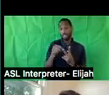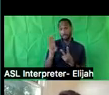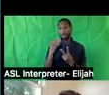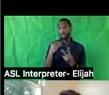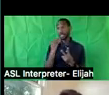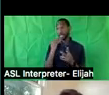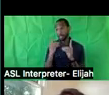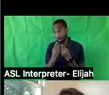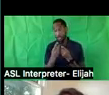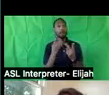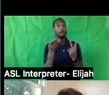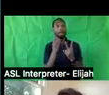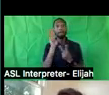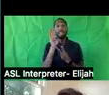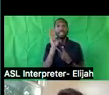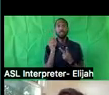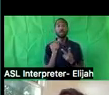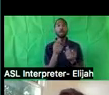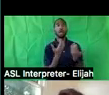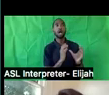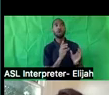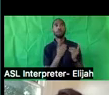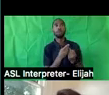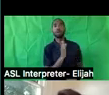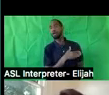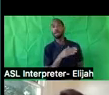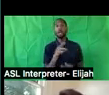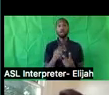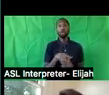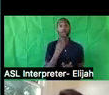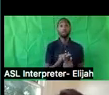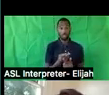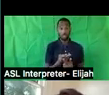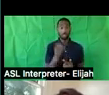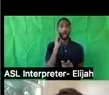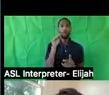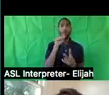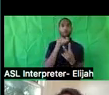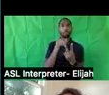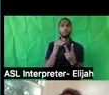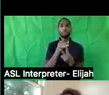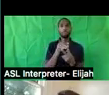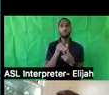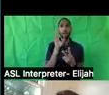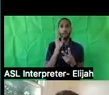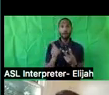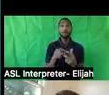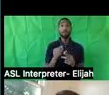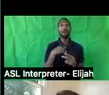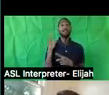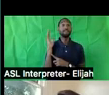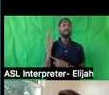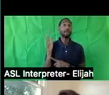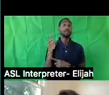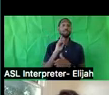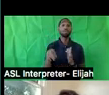person B, I don't want it. You'll switch. We'll give you that notification above. And then you'll have 5 minutes to